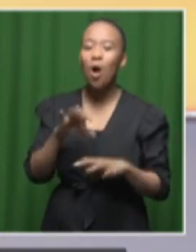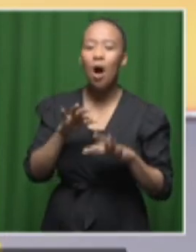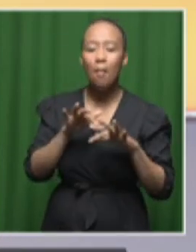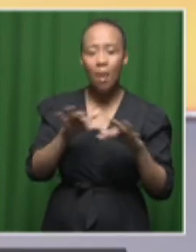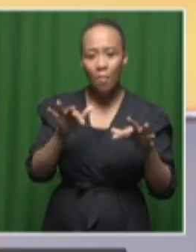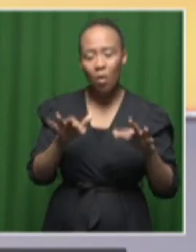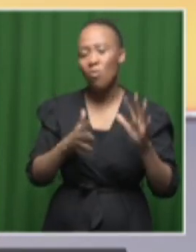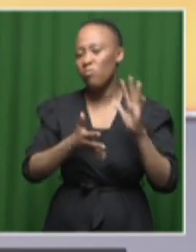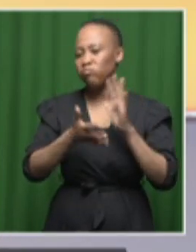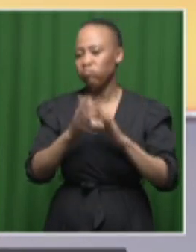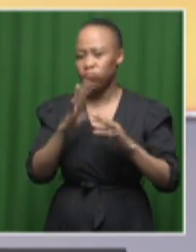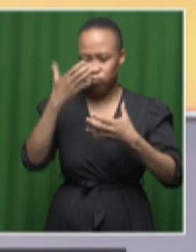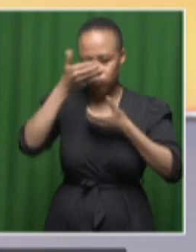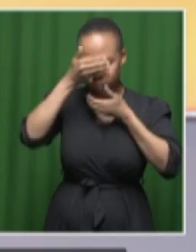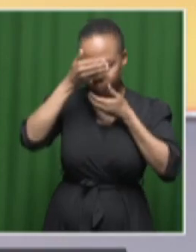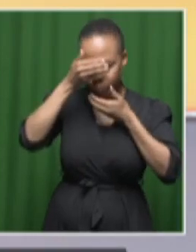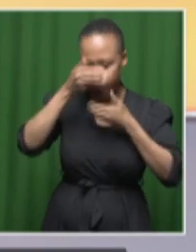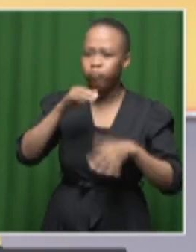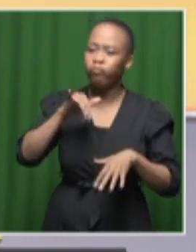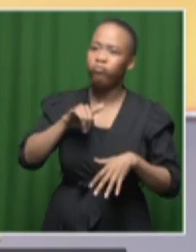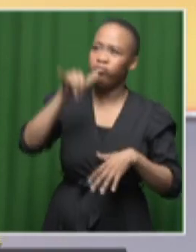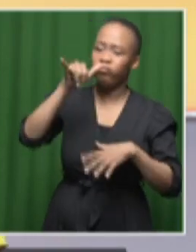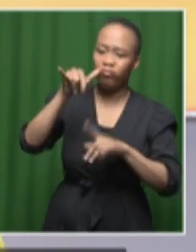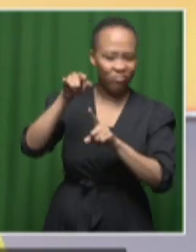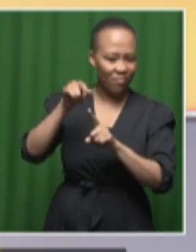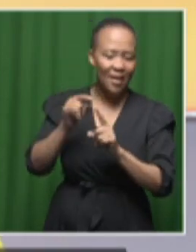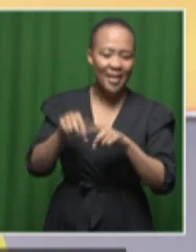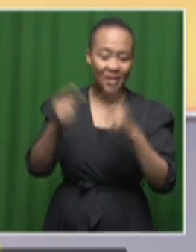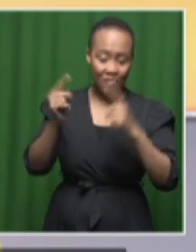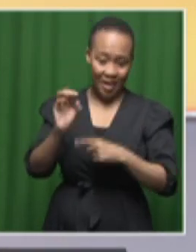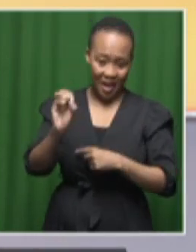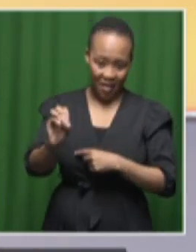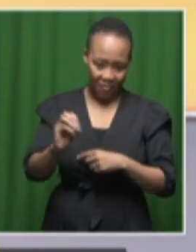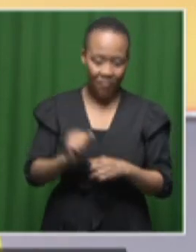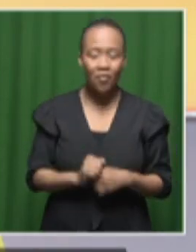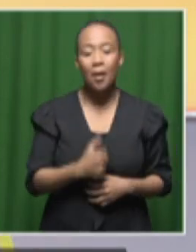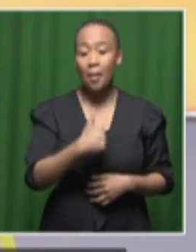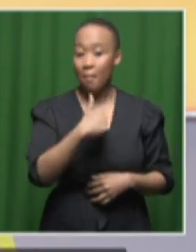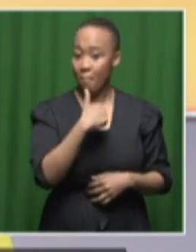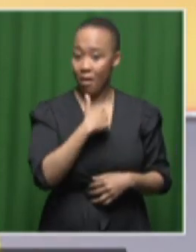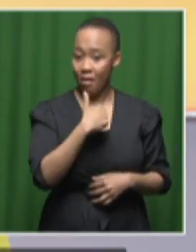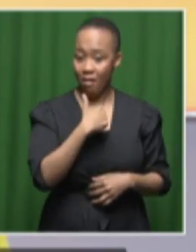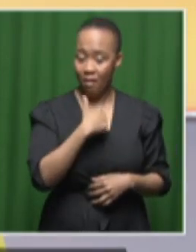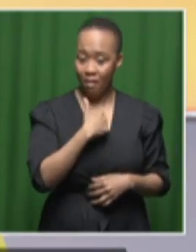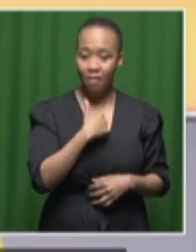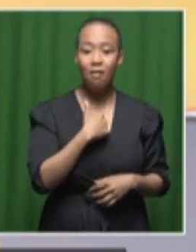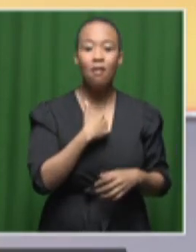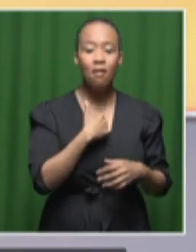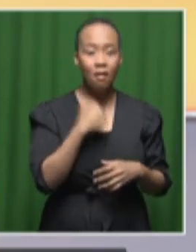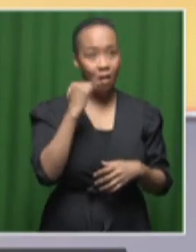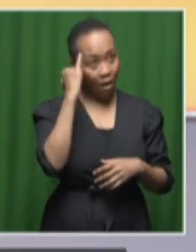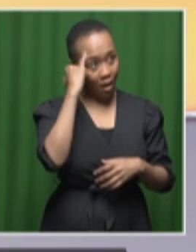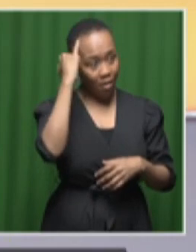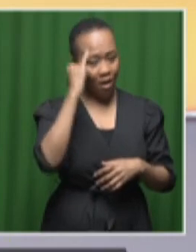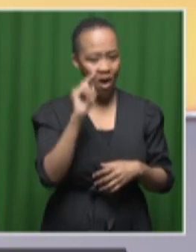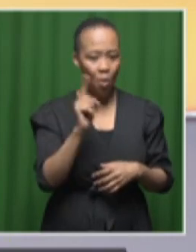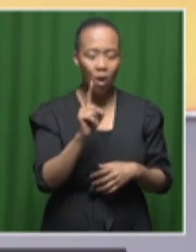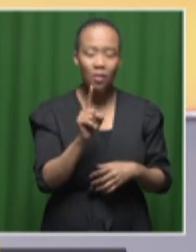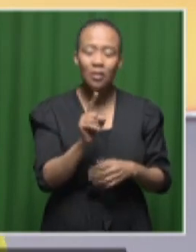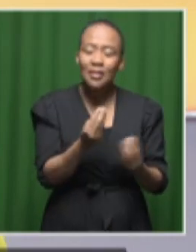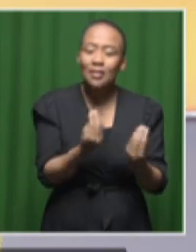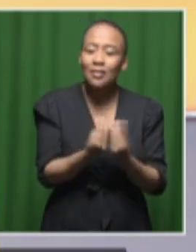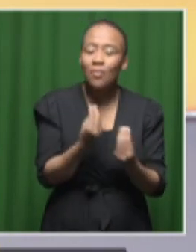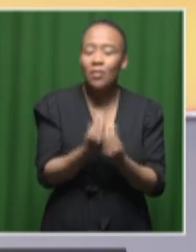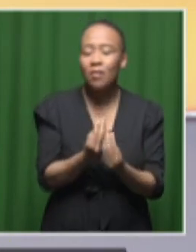university. It's something I only kind of realized when I was much older. And I think that idea of what is possible is one of the